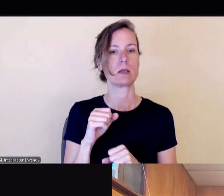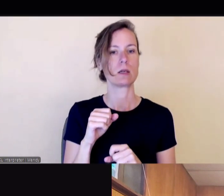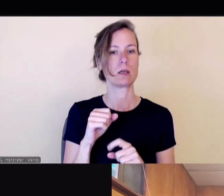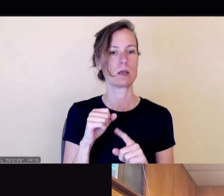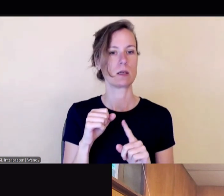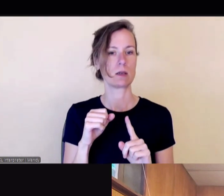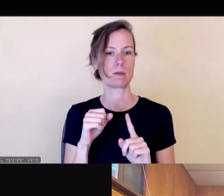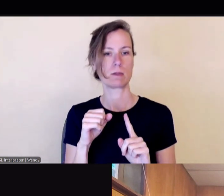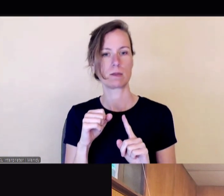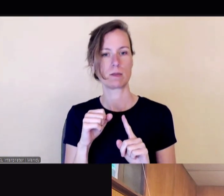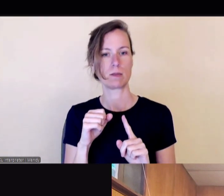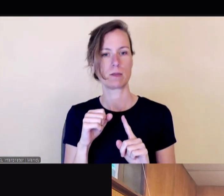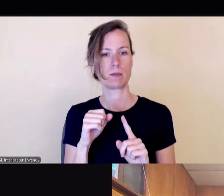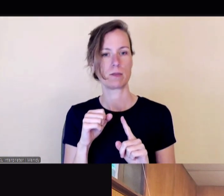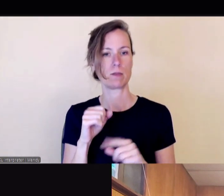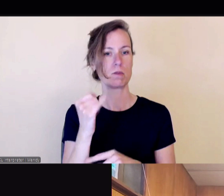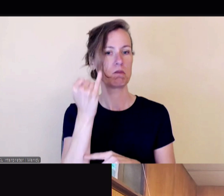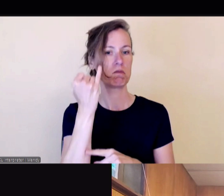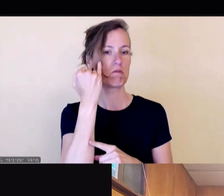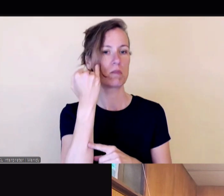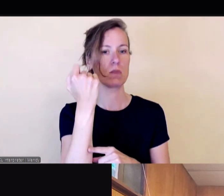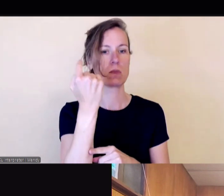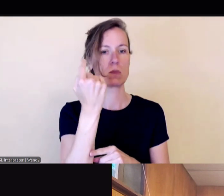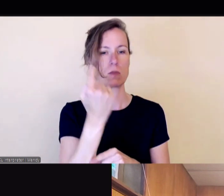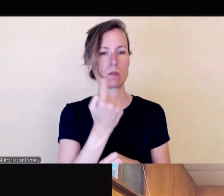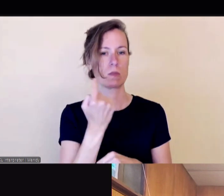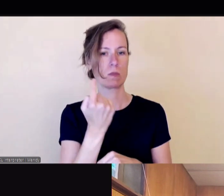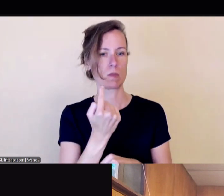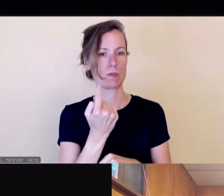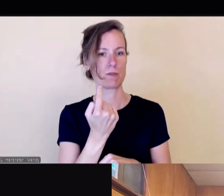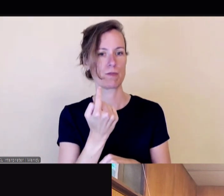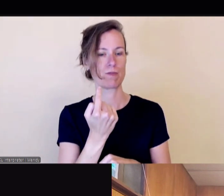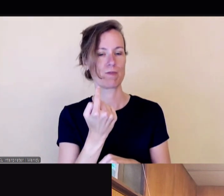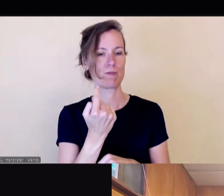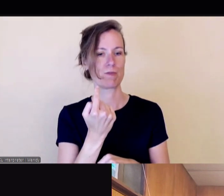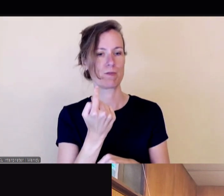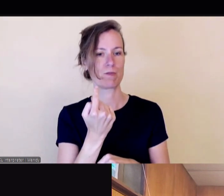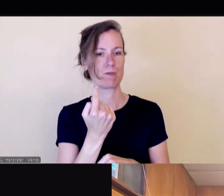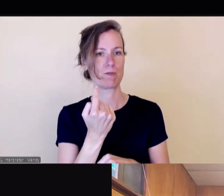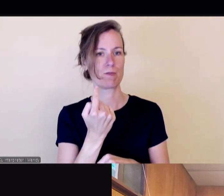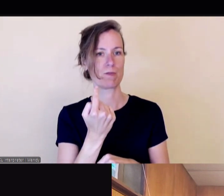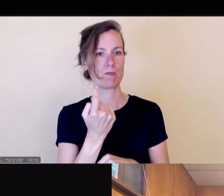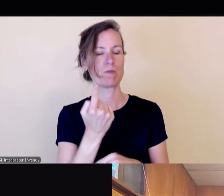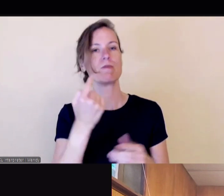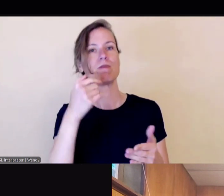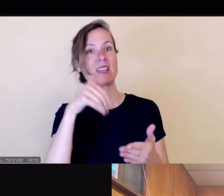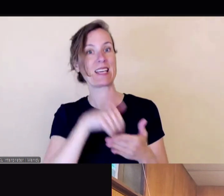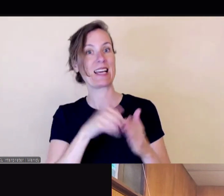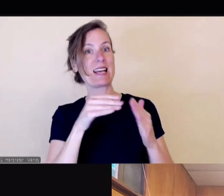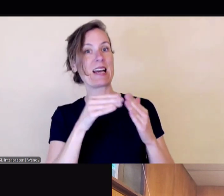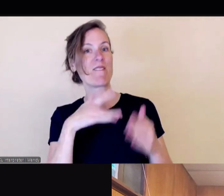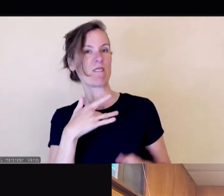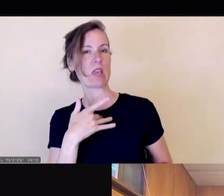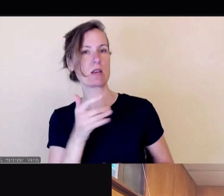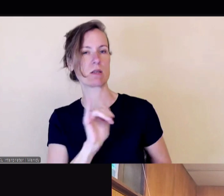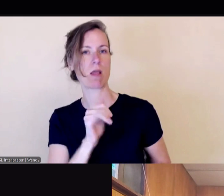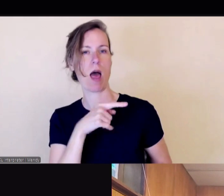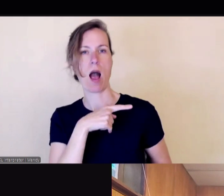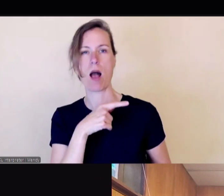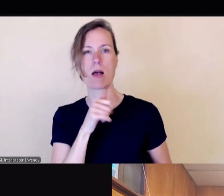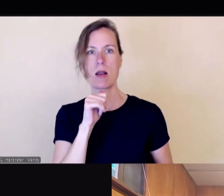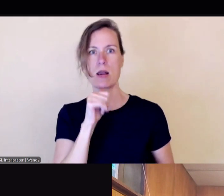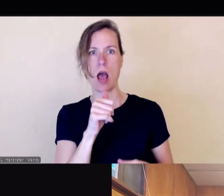should somebody, let's say in housing, again, I'm just, feels like that they were denied housing because of something like